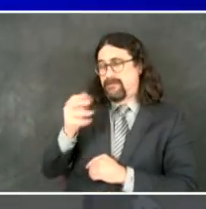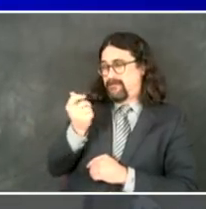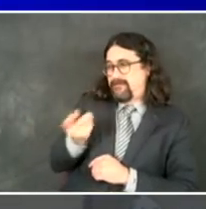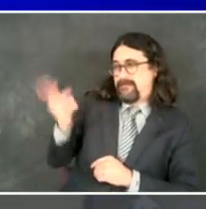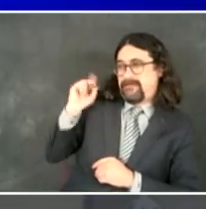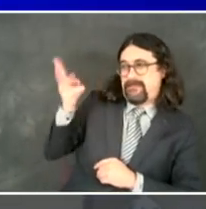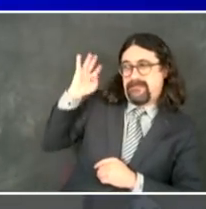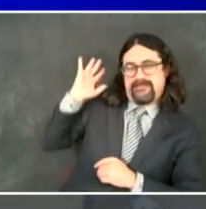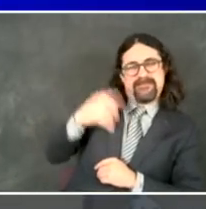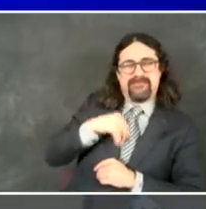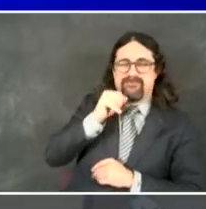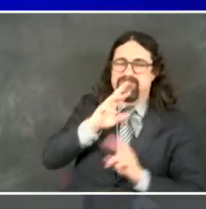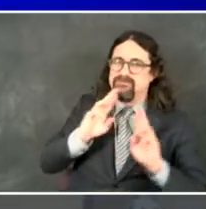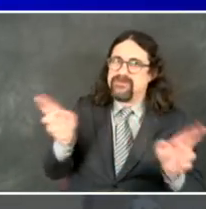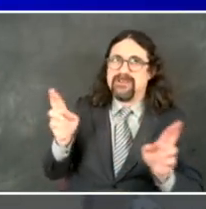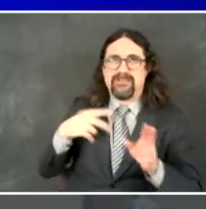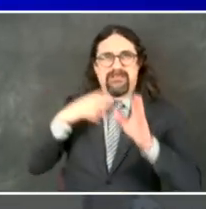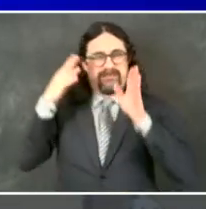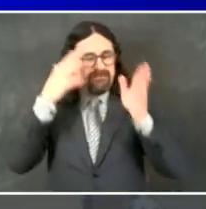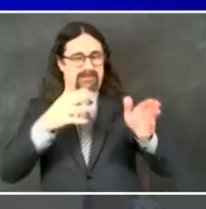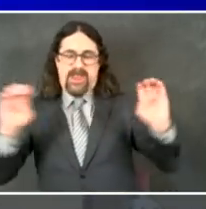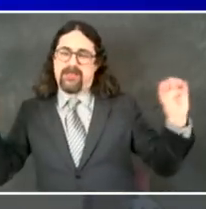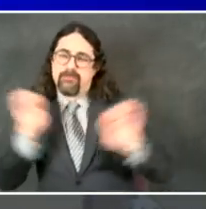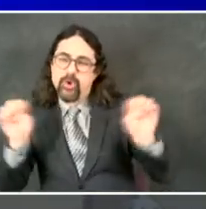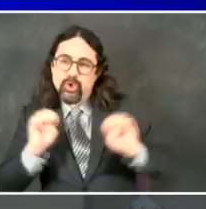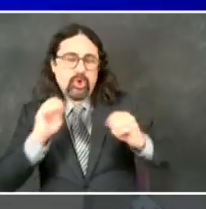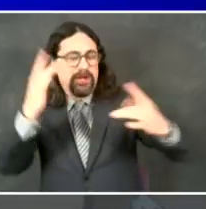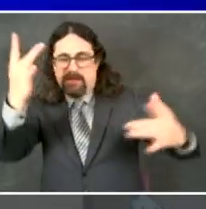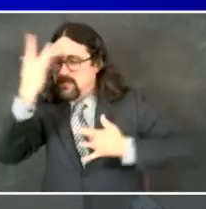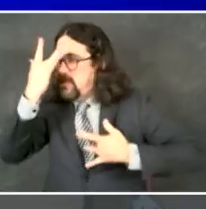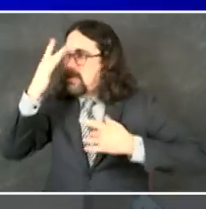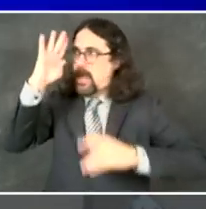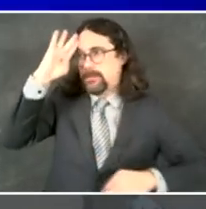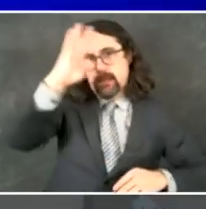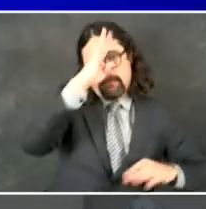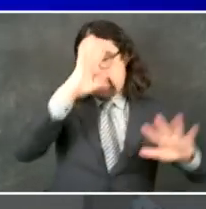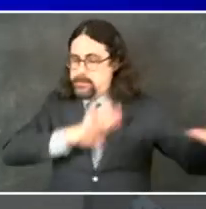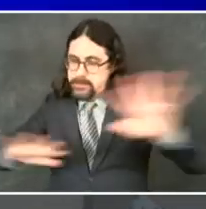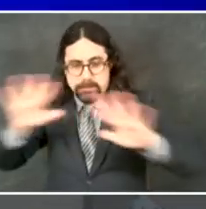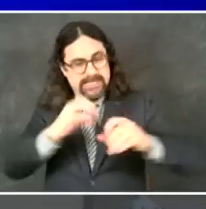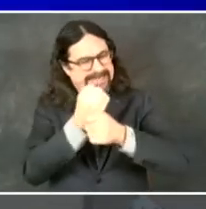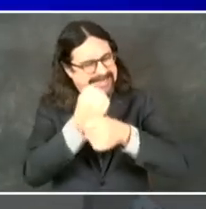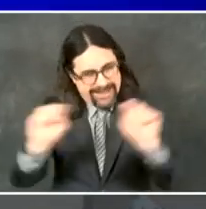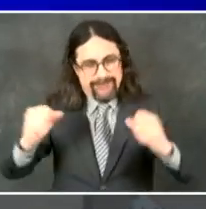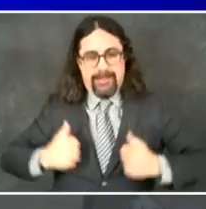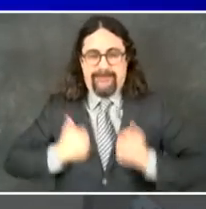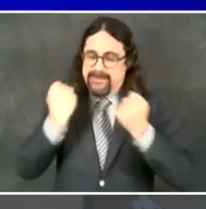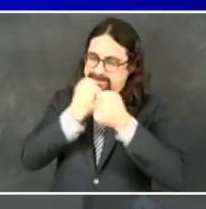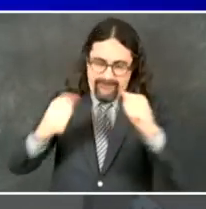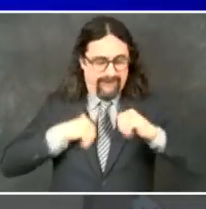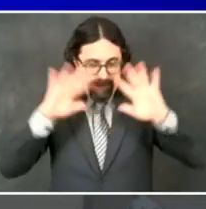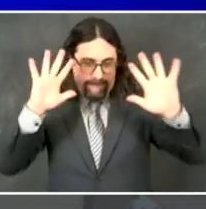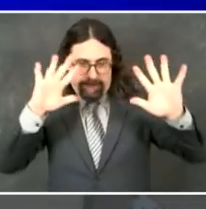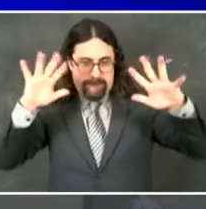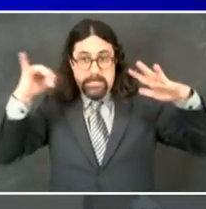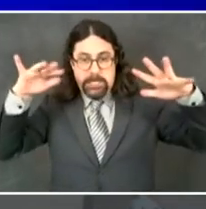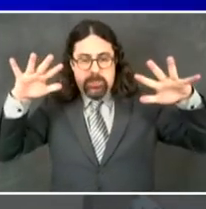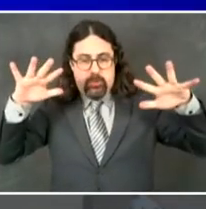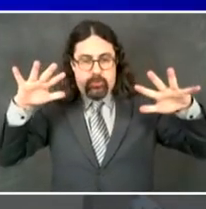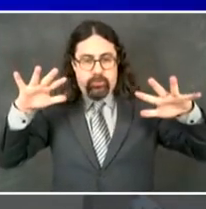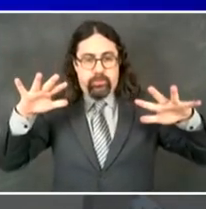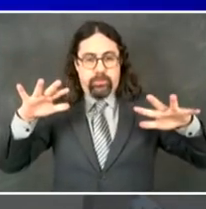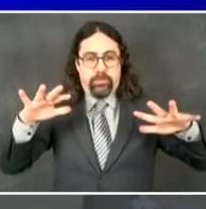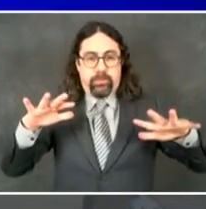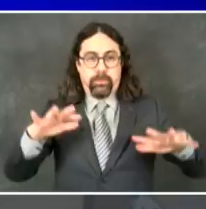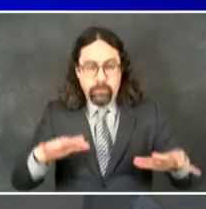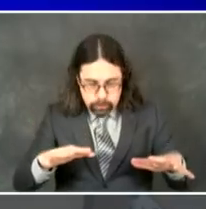whole contact tracing network that we wanted for something of this size. Now, the good news is we can. And that's what we're